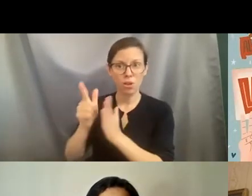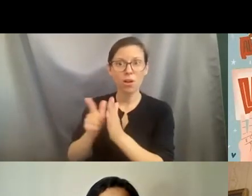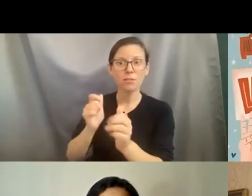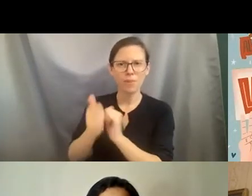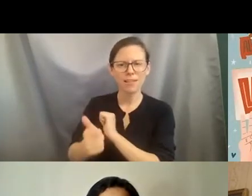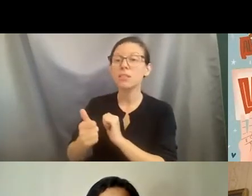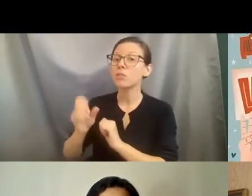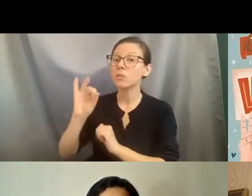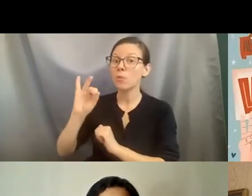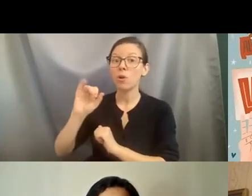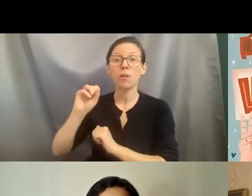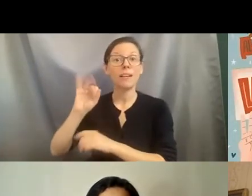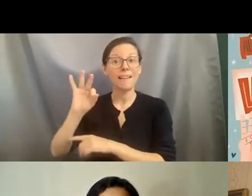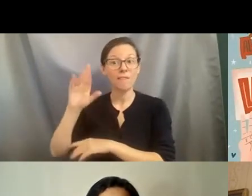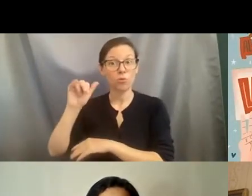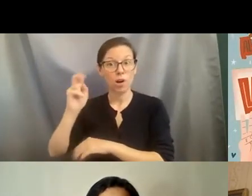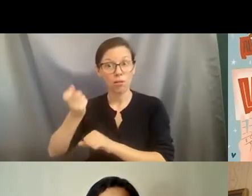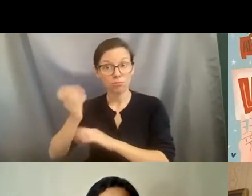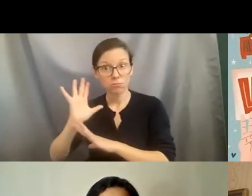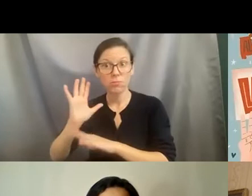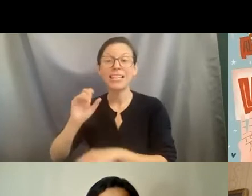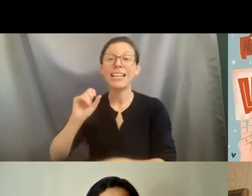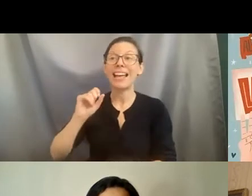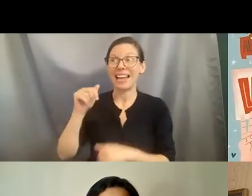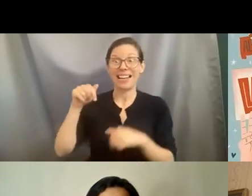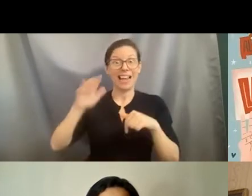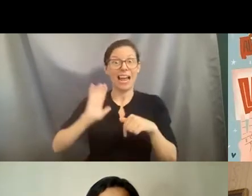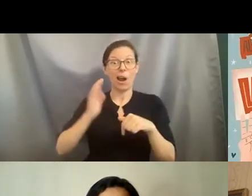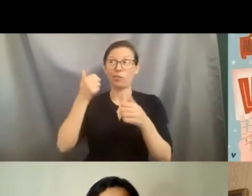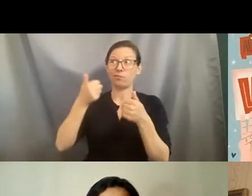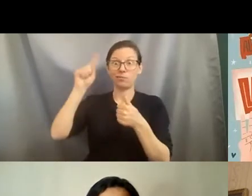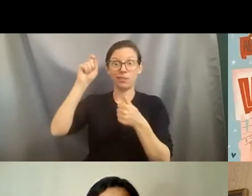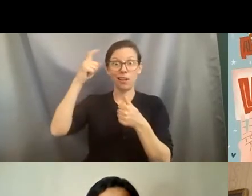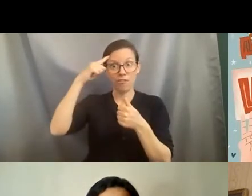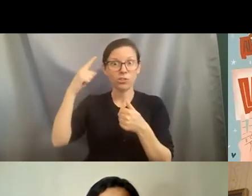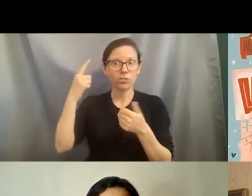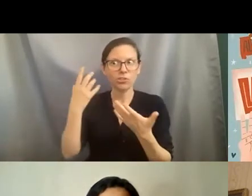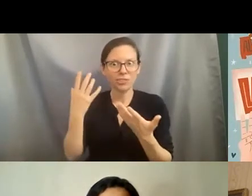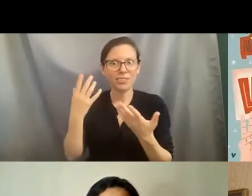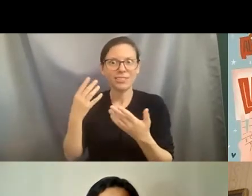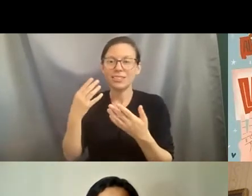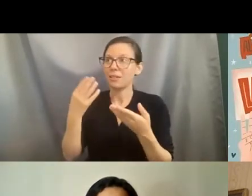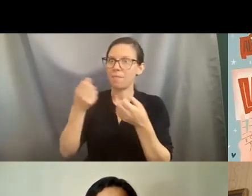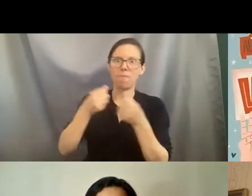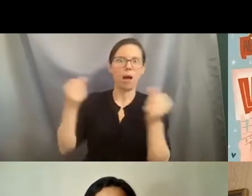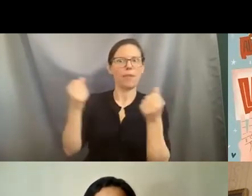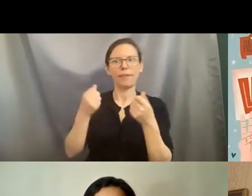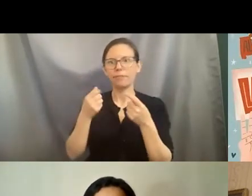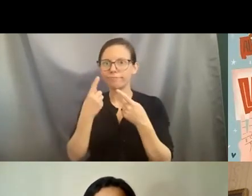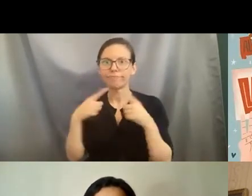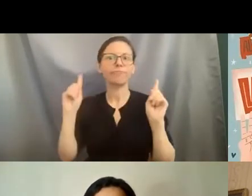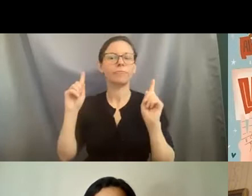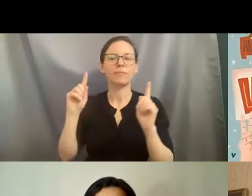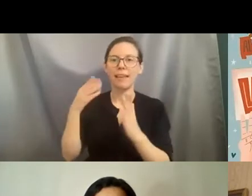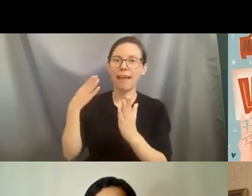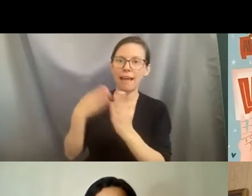an administration that has been publicly anti-abortion, what do you think we can expect in a 2023